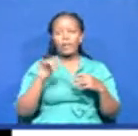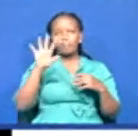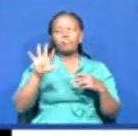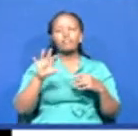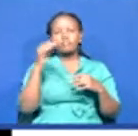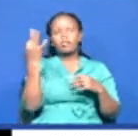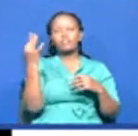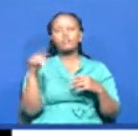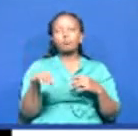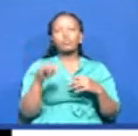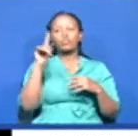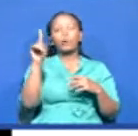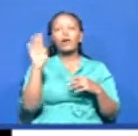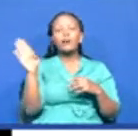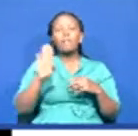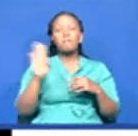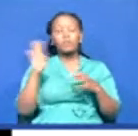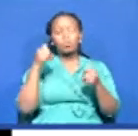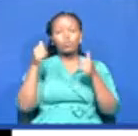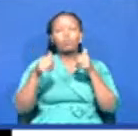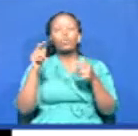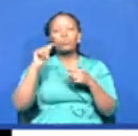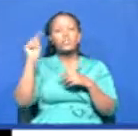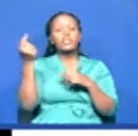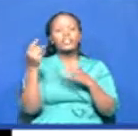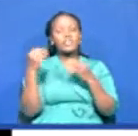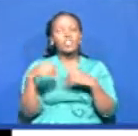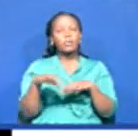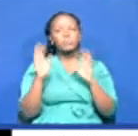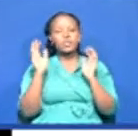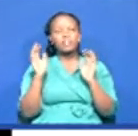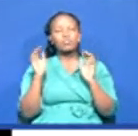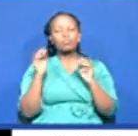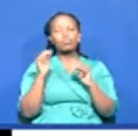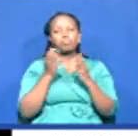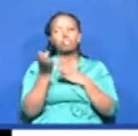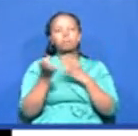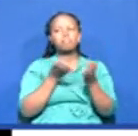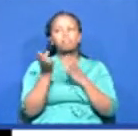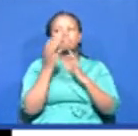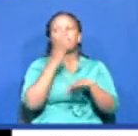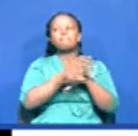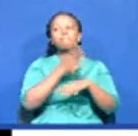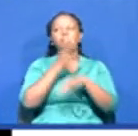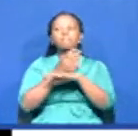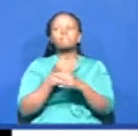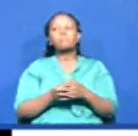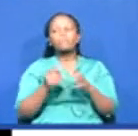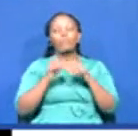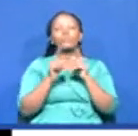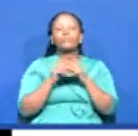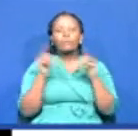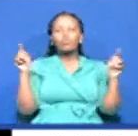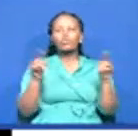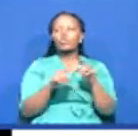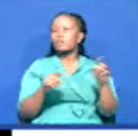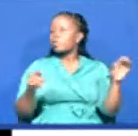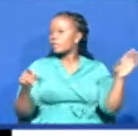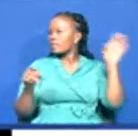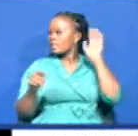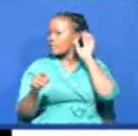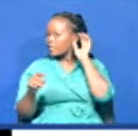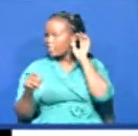billion shillings that Kenya loses to illicit trade. a brief listen in into